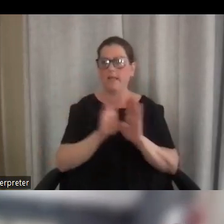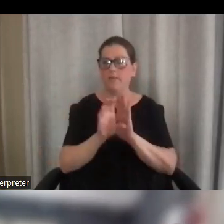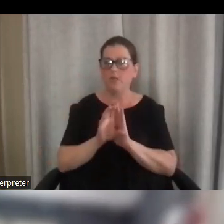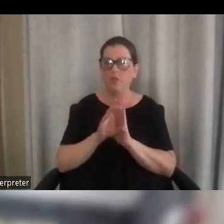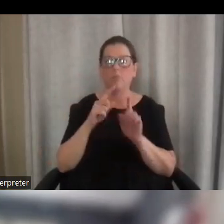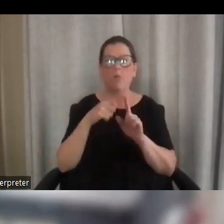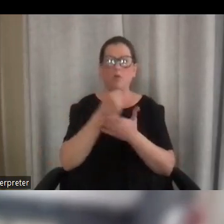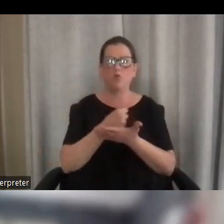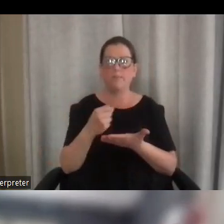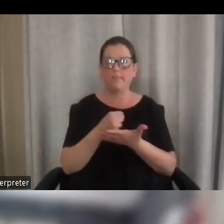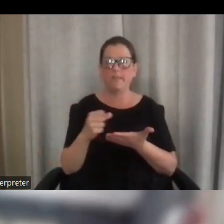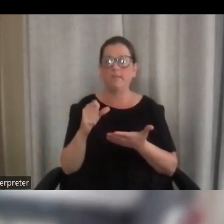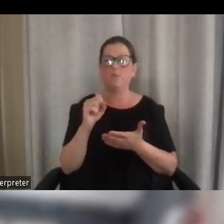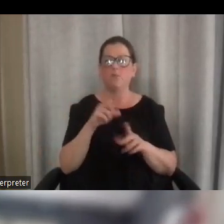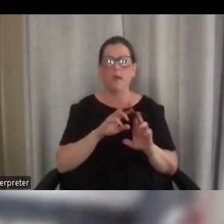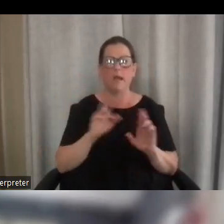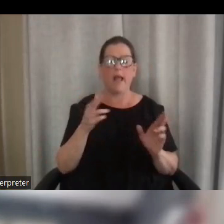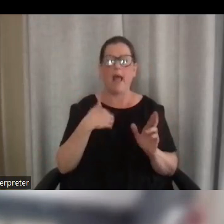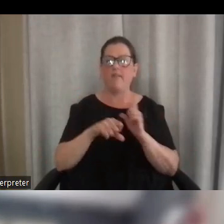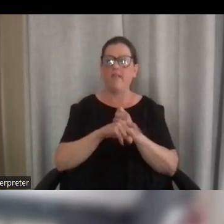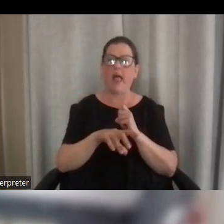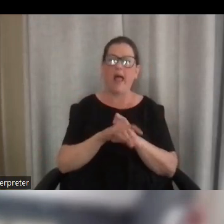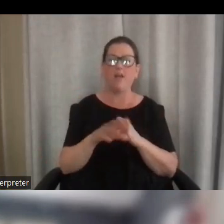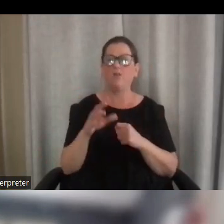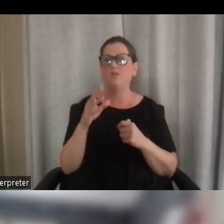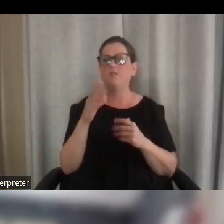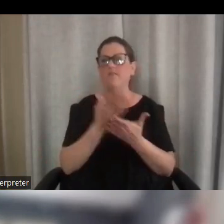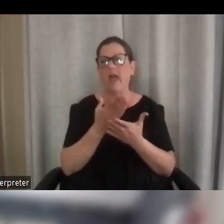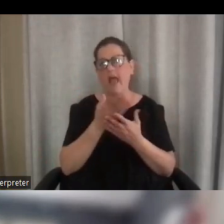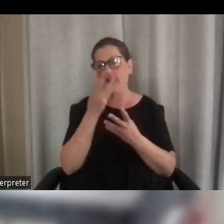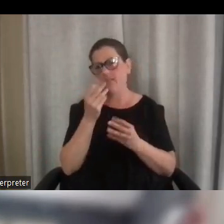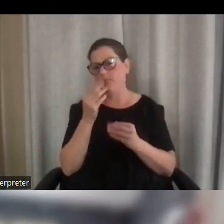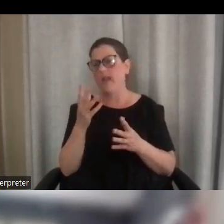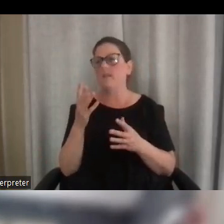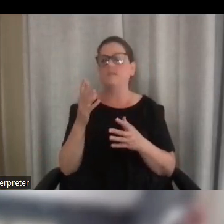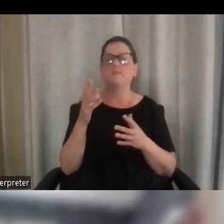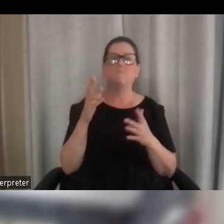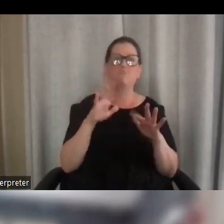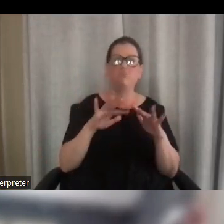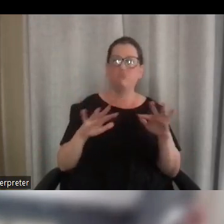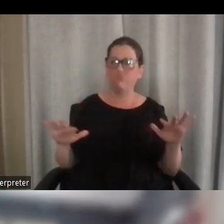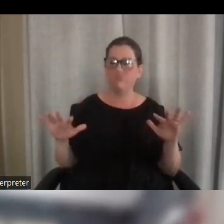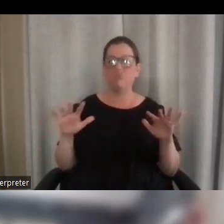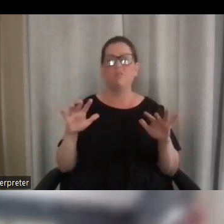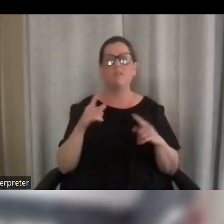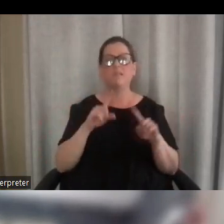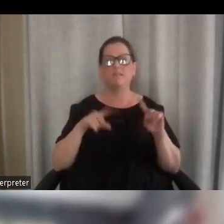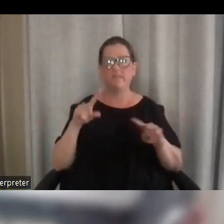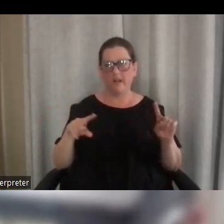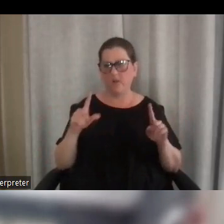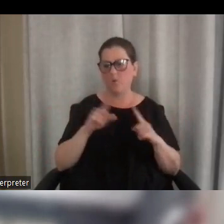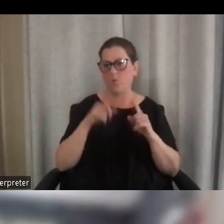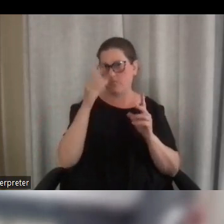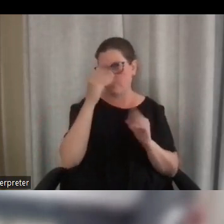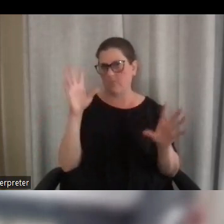people to post. Flyers were attached, fact sheets, WhatsApp messages, trying to give people a variety of different tools to be able to spread the